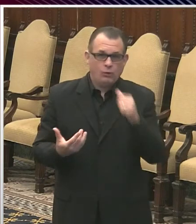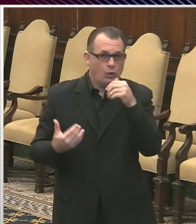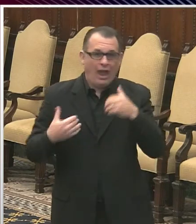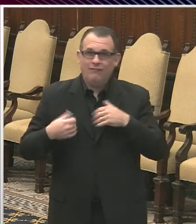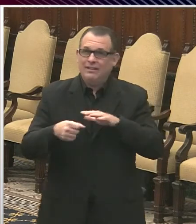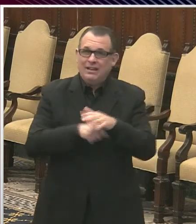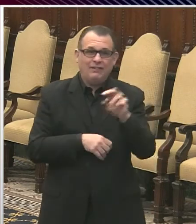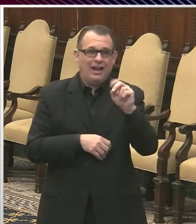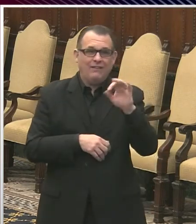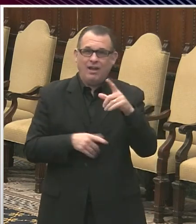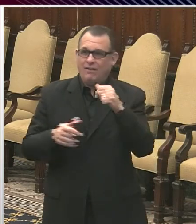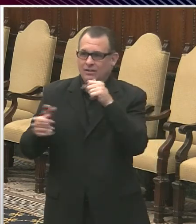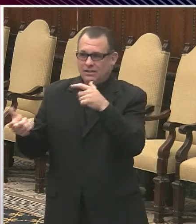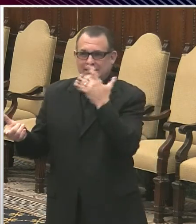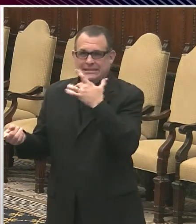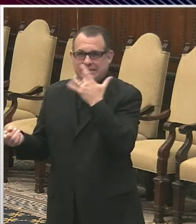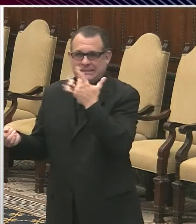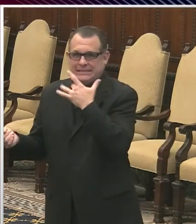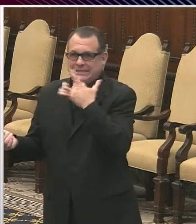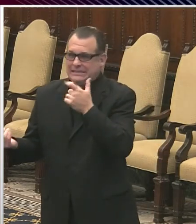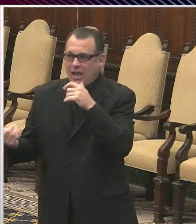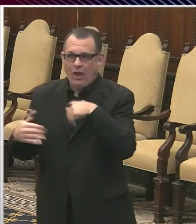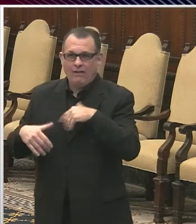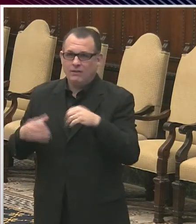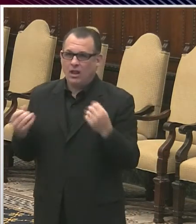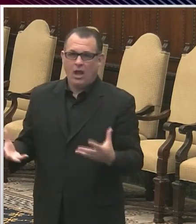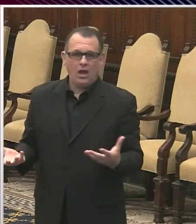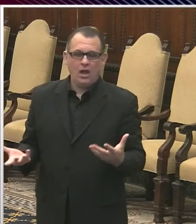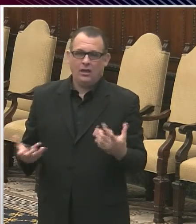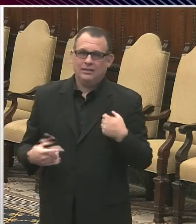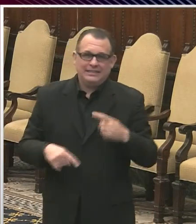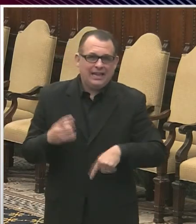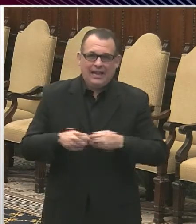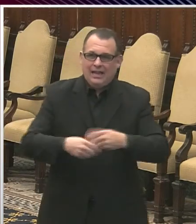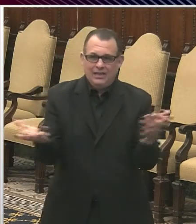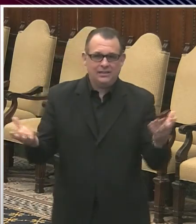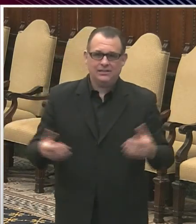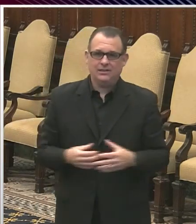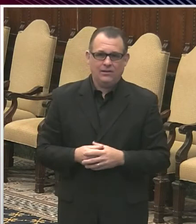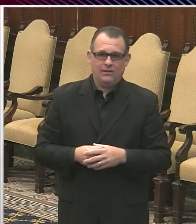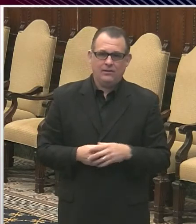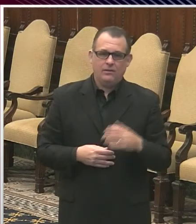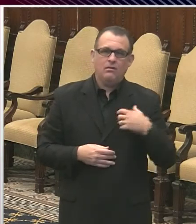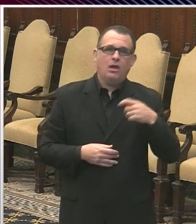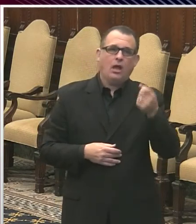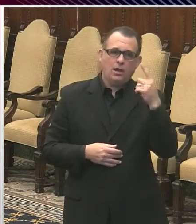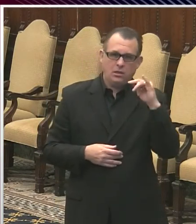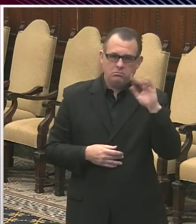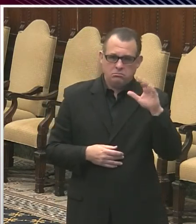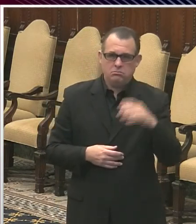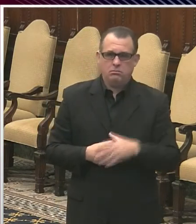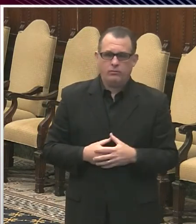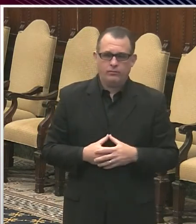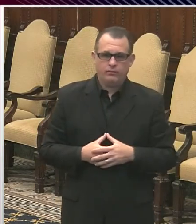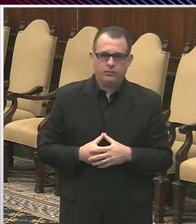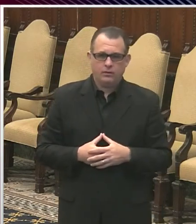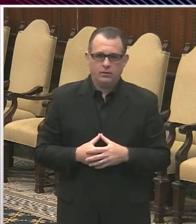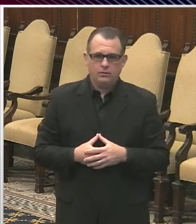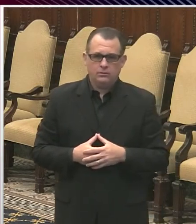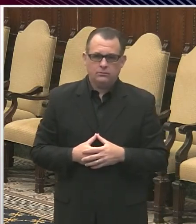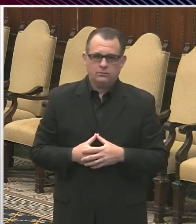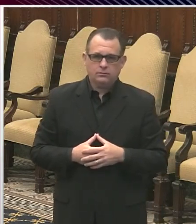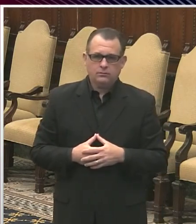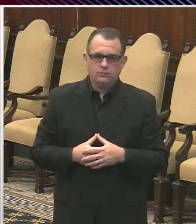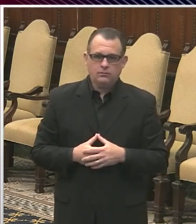to distribute to all of our staff. Gotcha. And is there any kind of plan in place? We know that